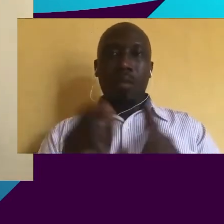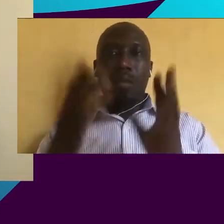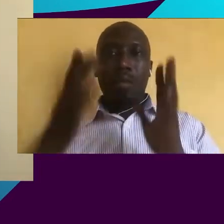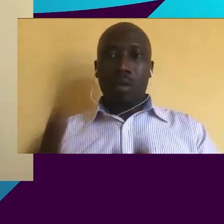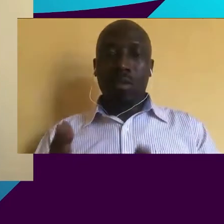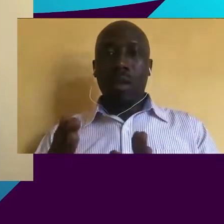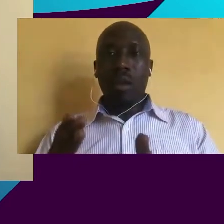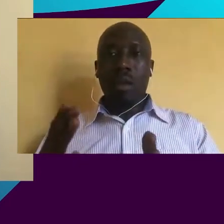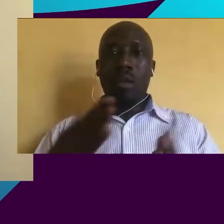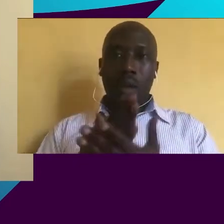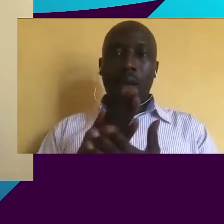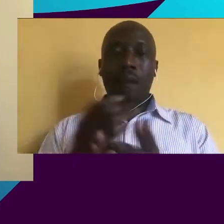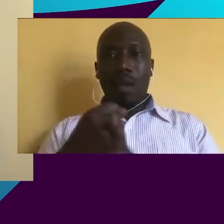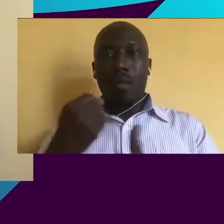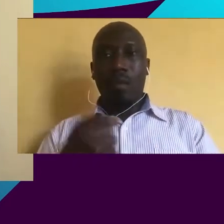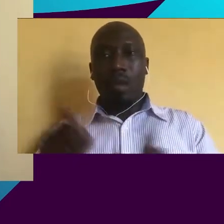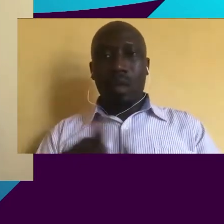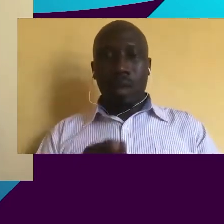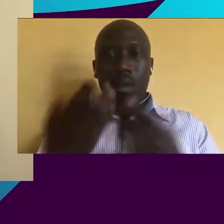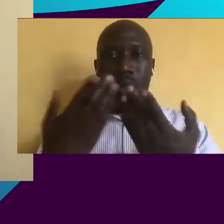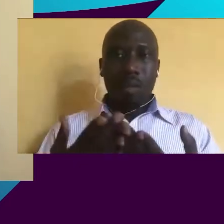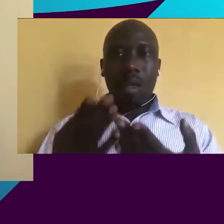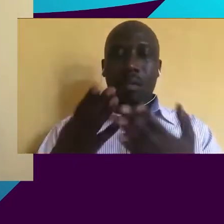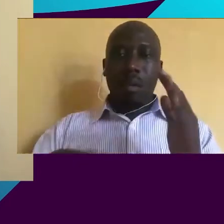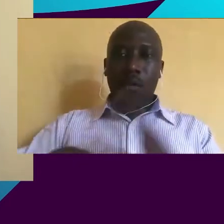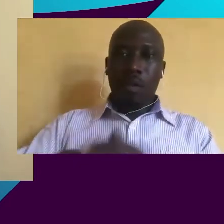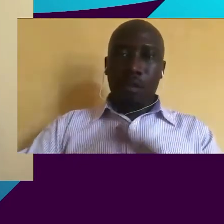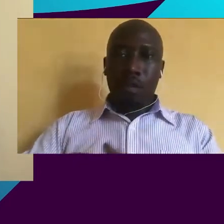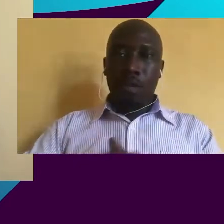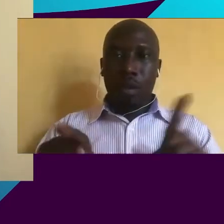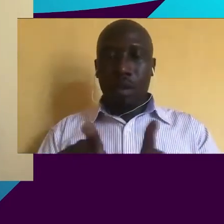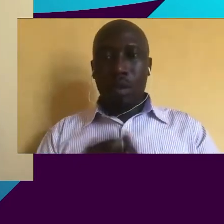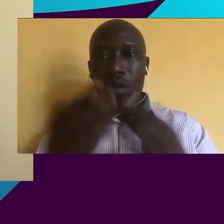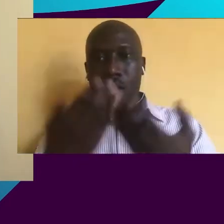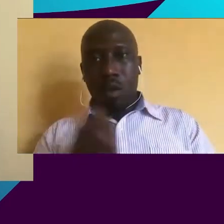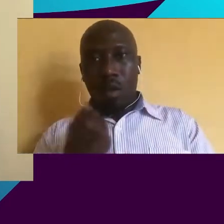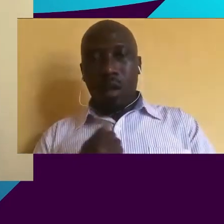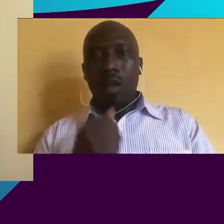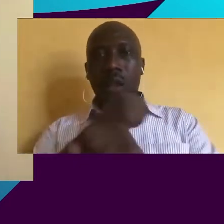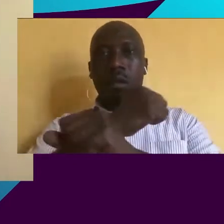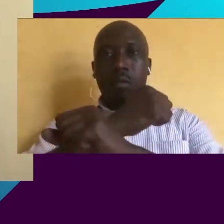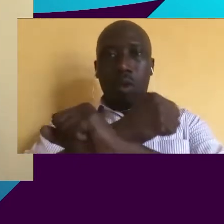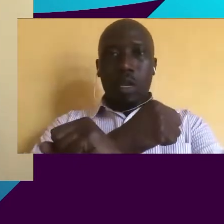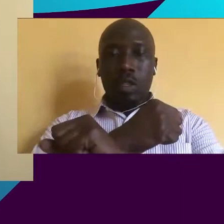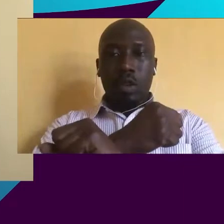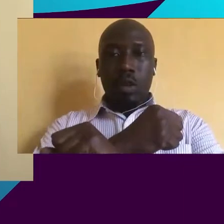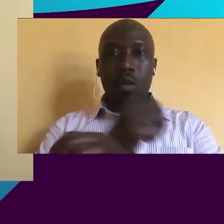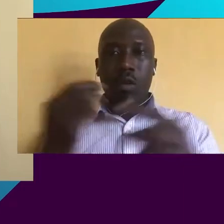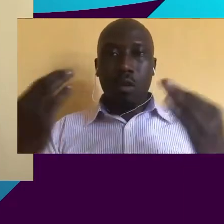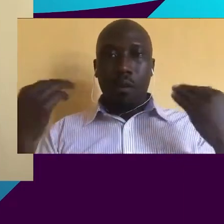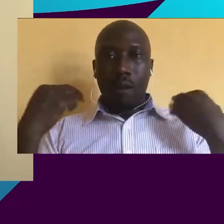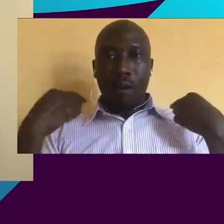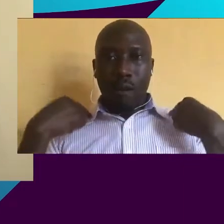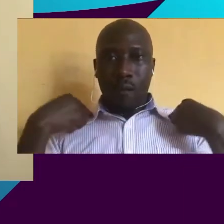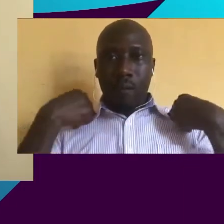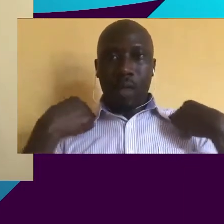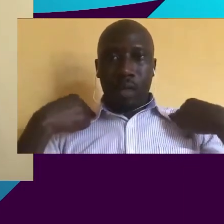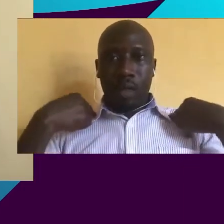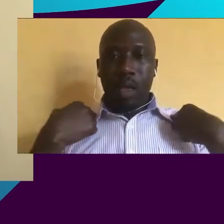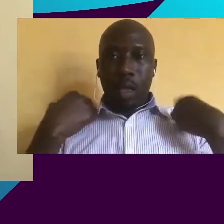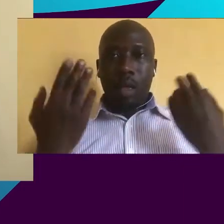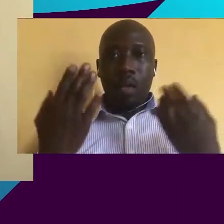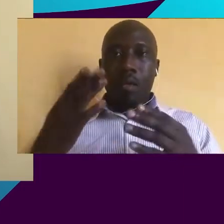also a child safety and protection officer with Sokolo Soccer Academy. Is my voice